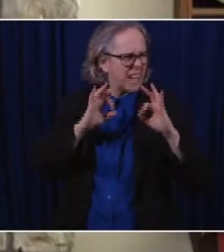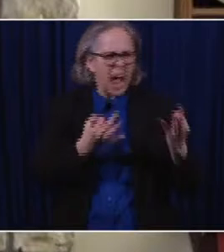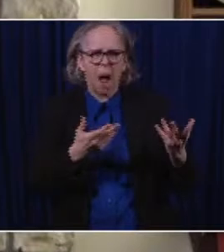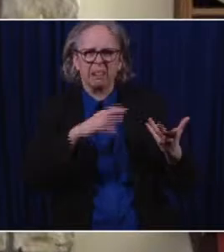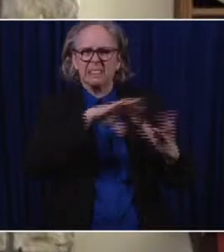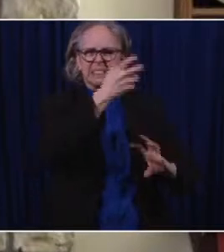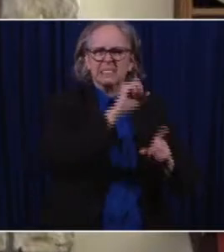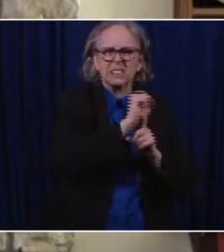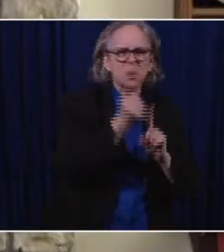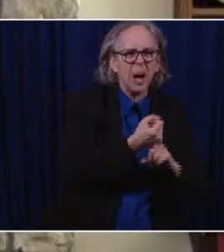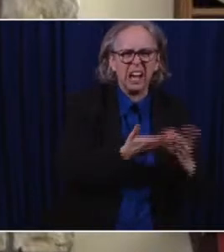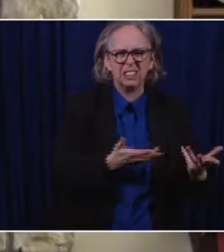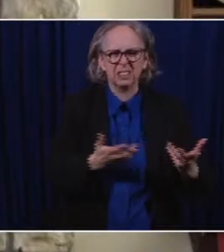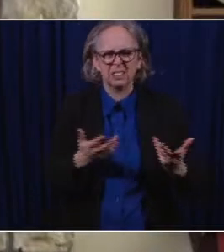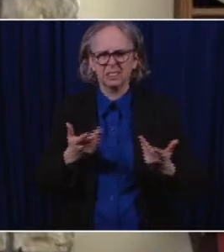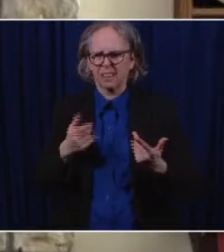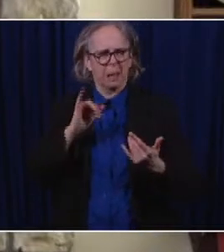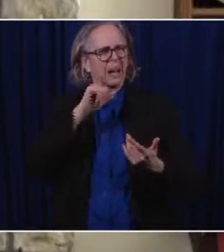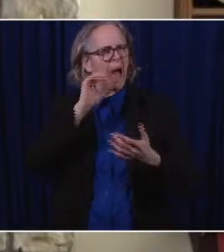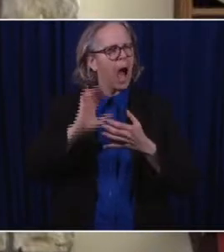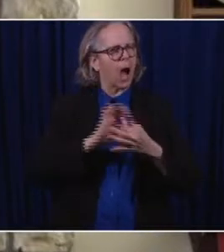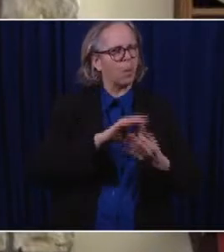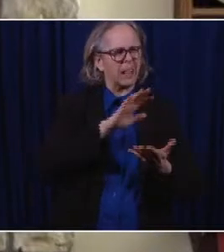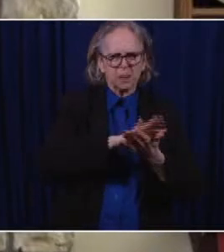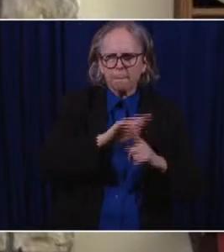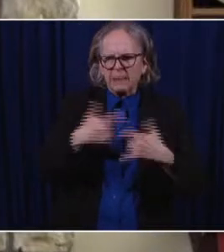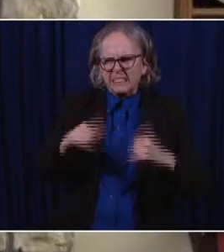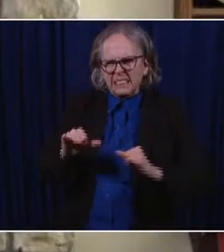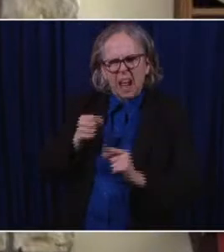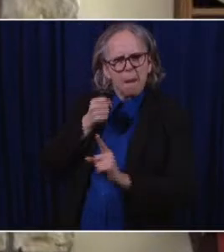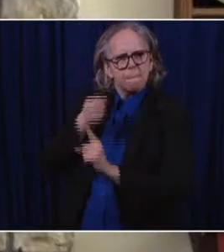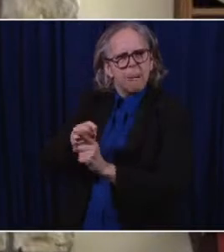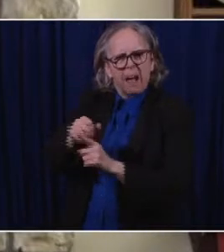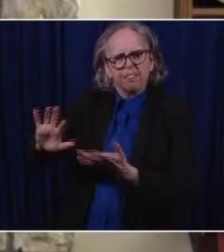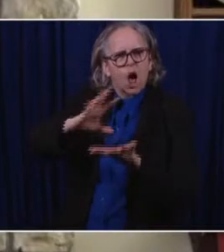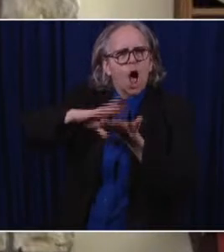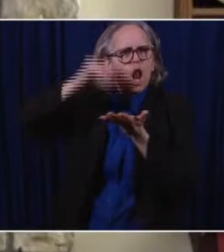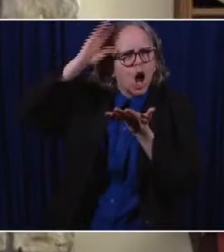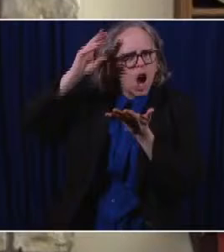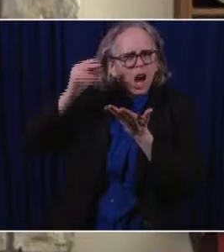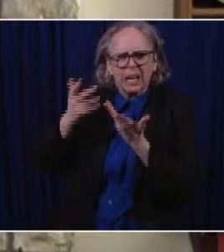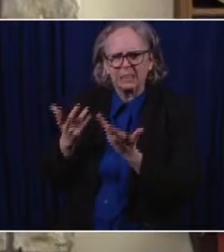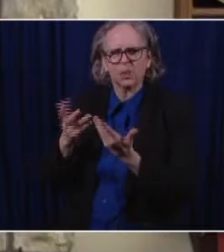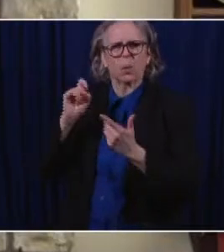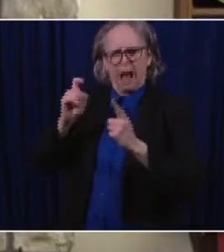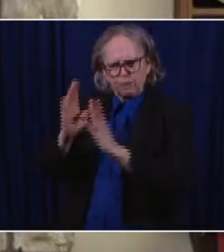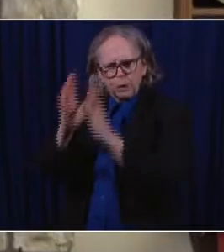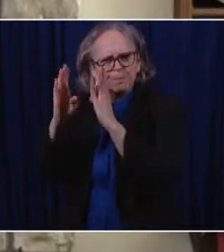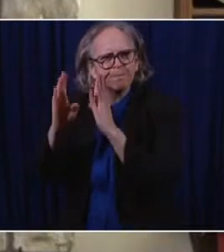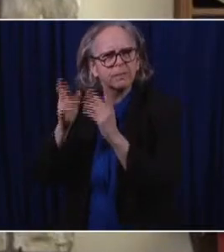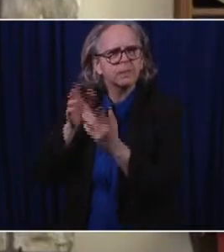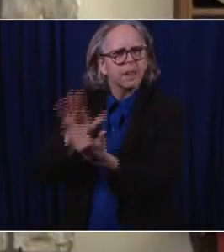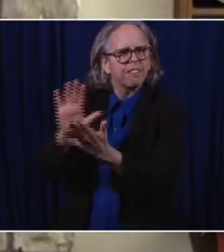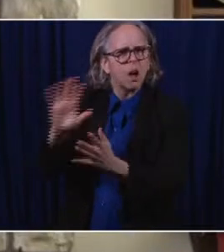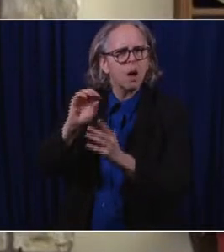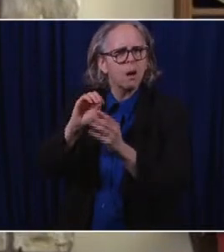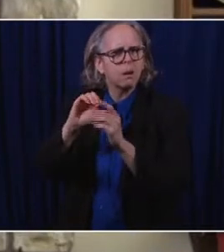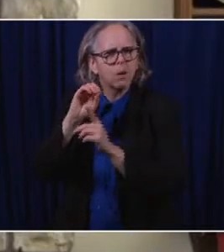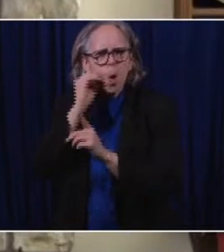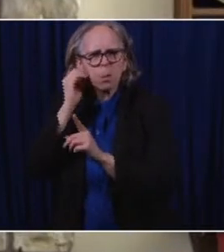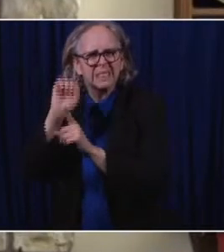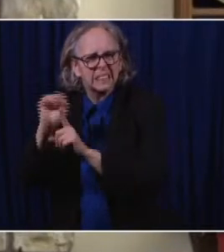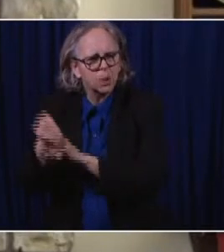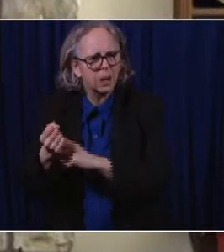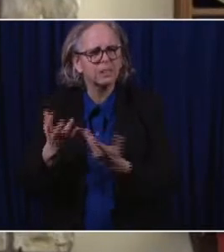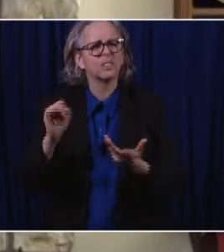So in our executive budget that we just announced this past week, we are expanding our investment in the student wellness